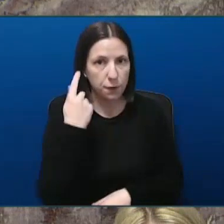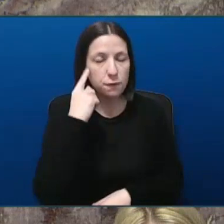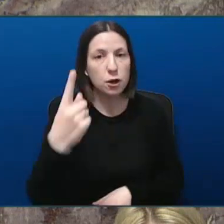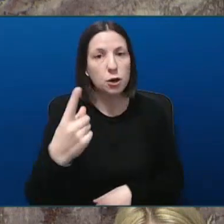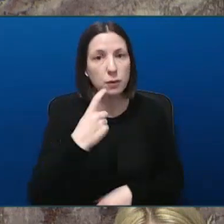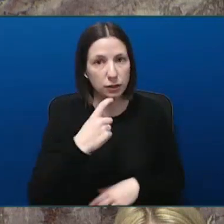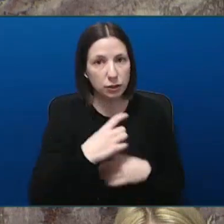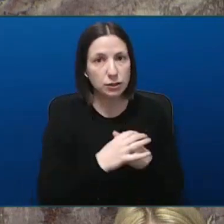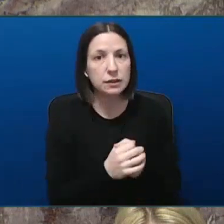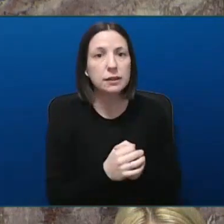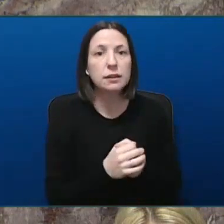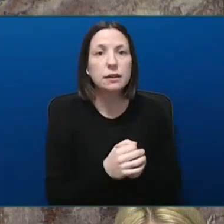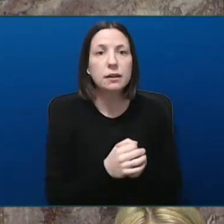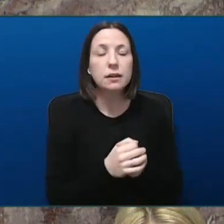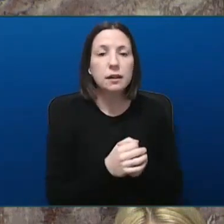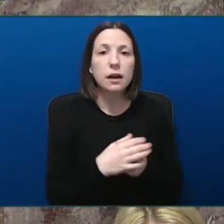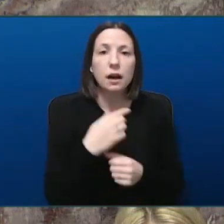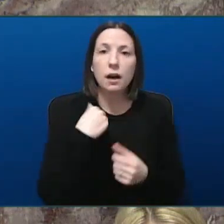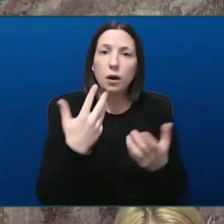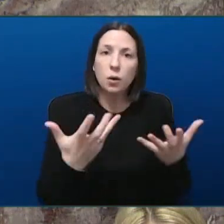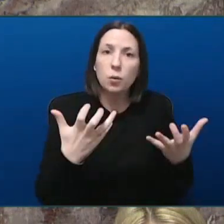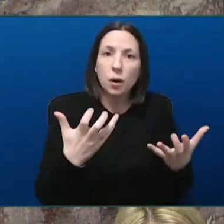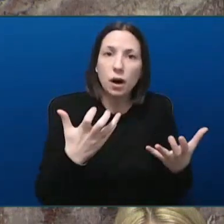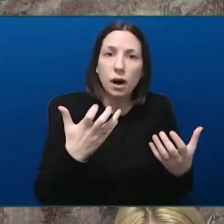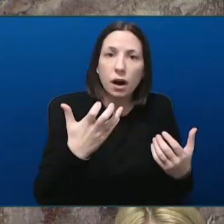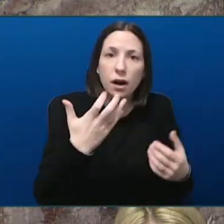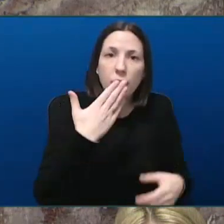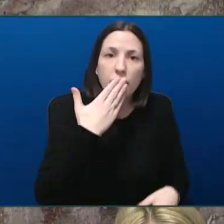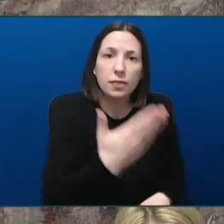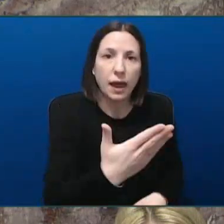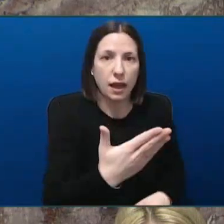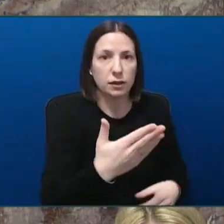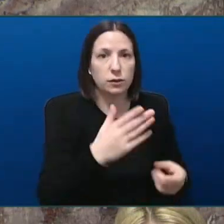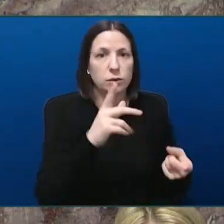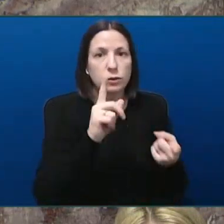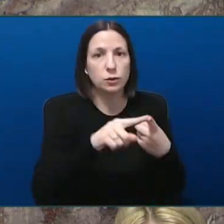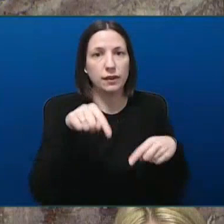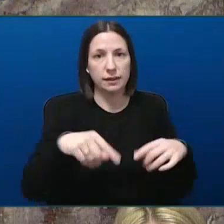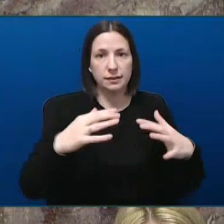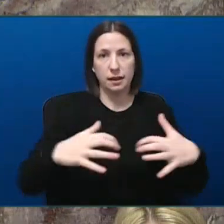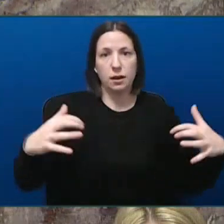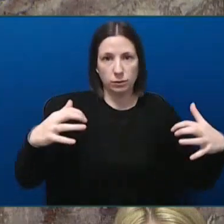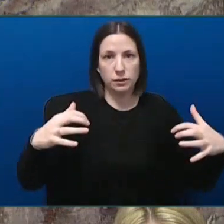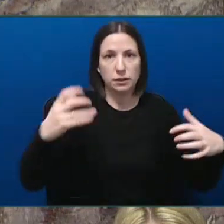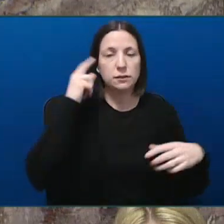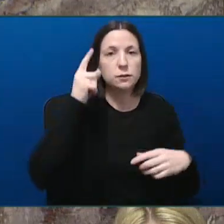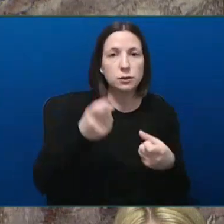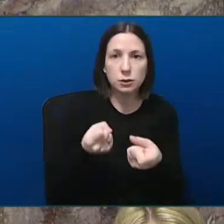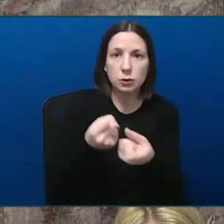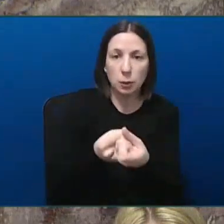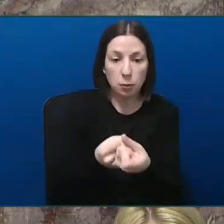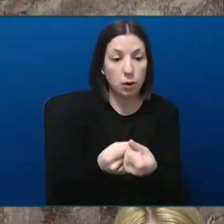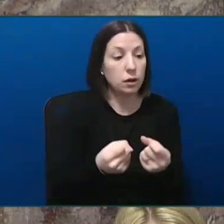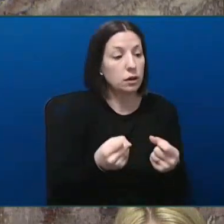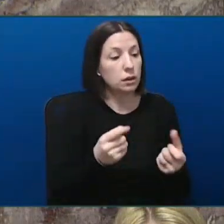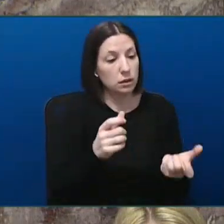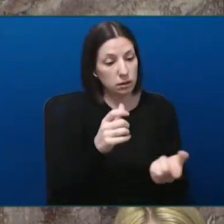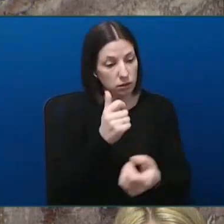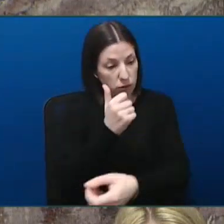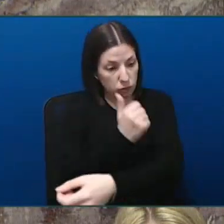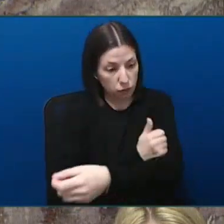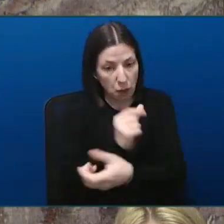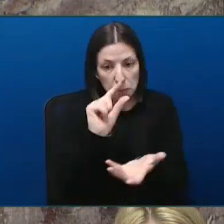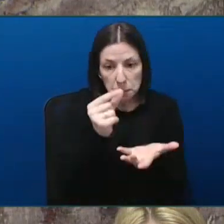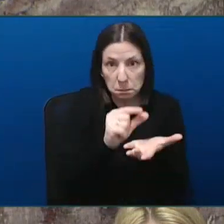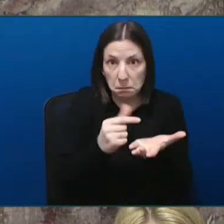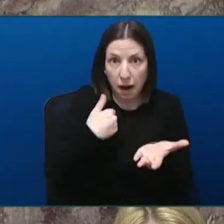broadly, I want to thank this House for their support of this decriminalization program, which was